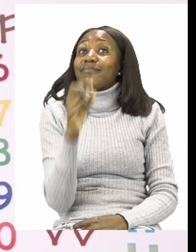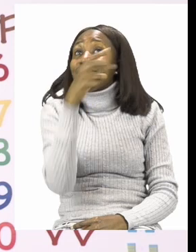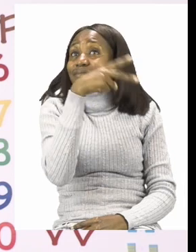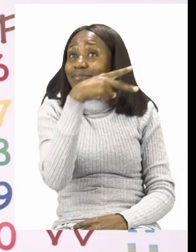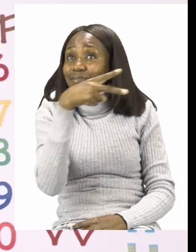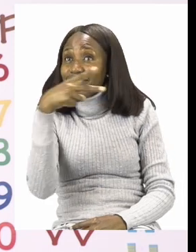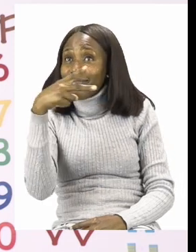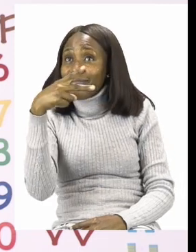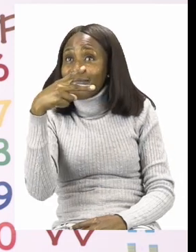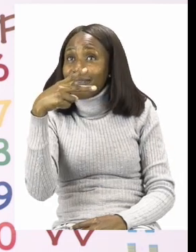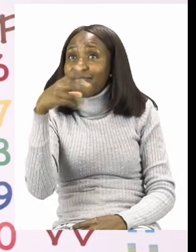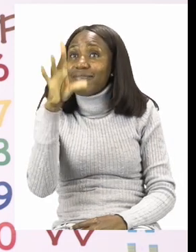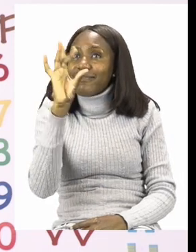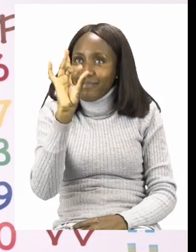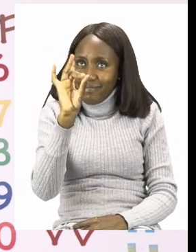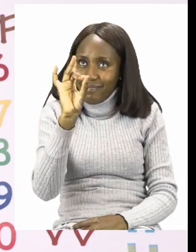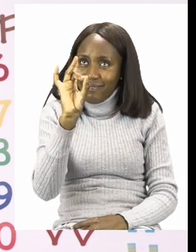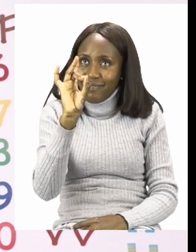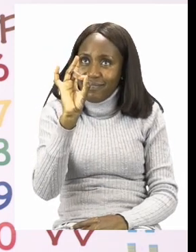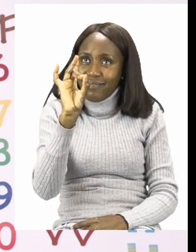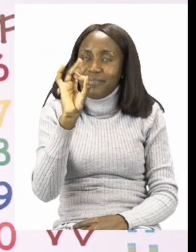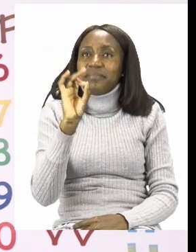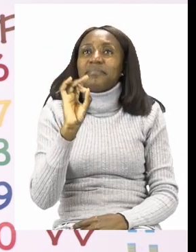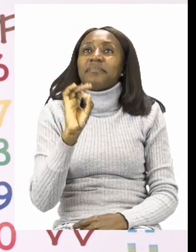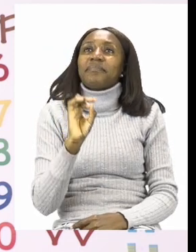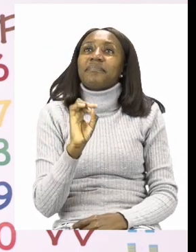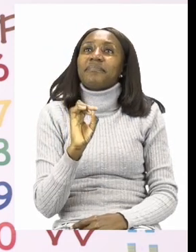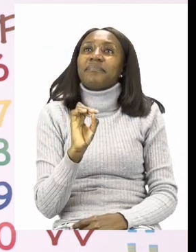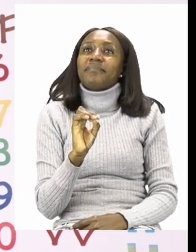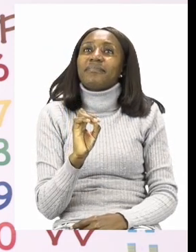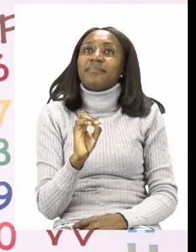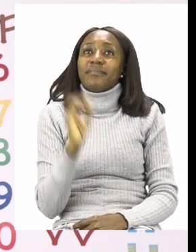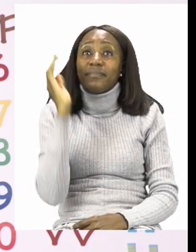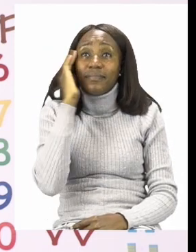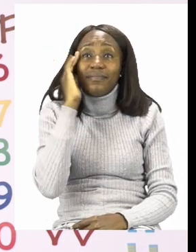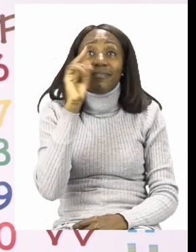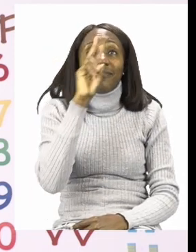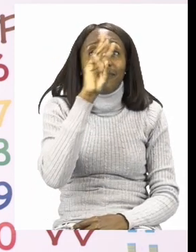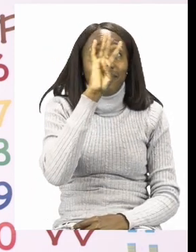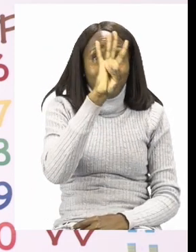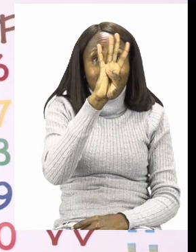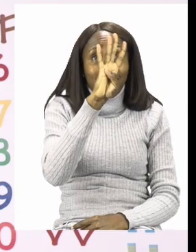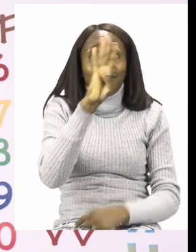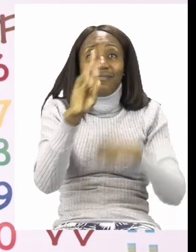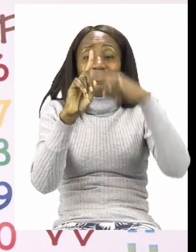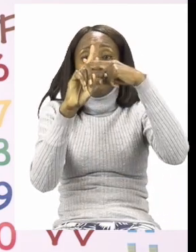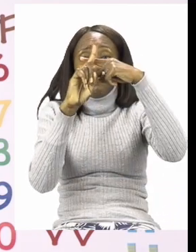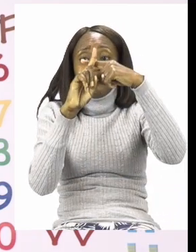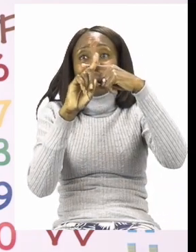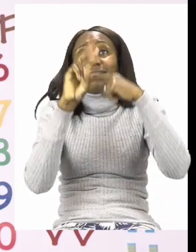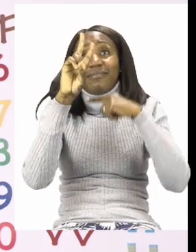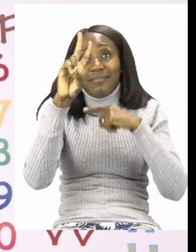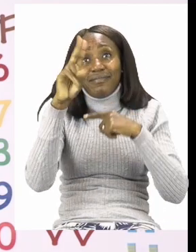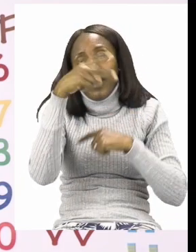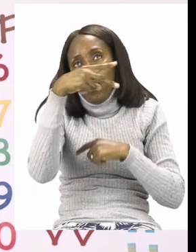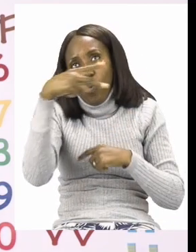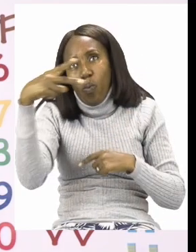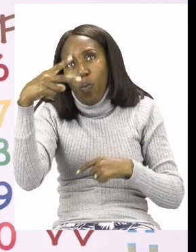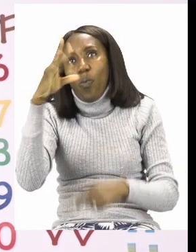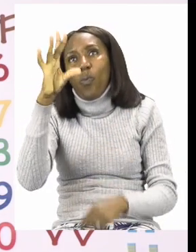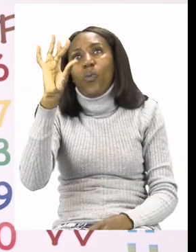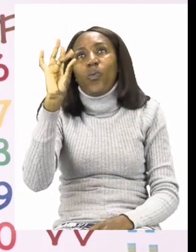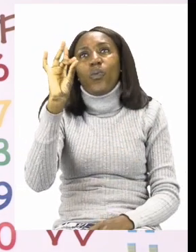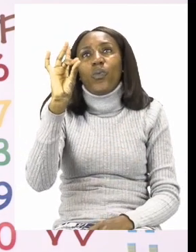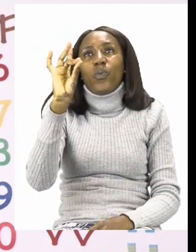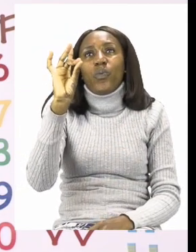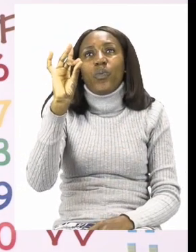means 4 times 2 is equals to 8.